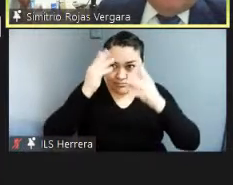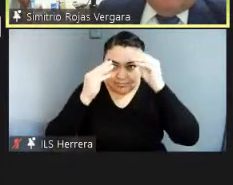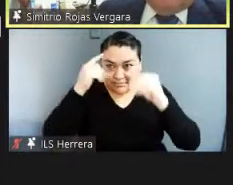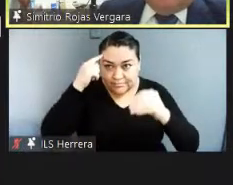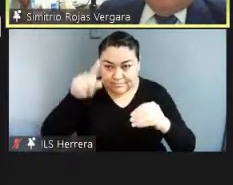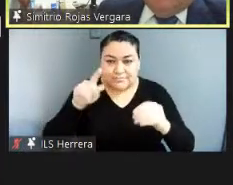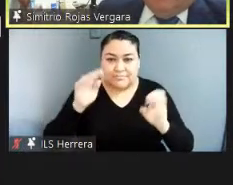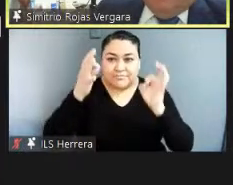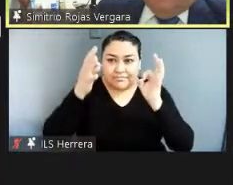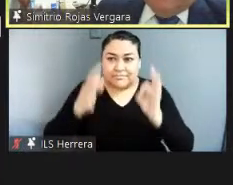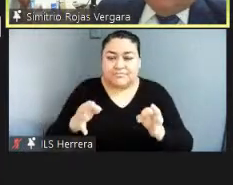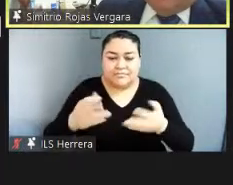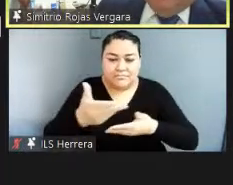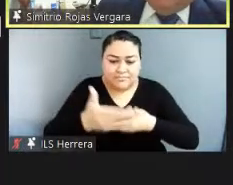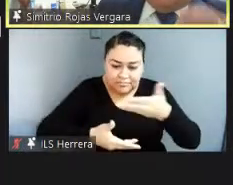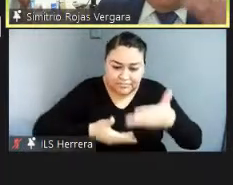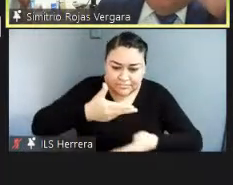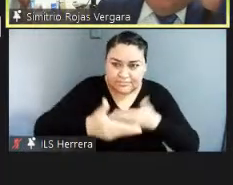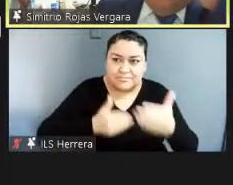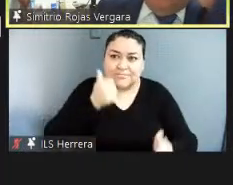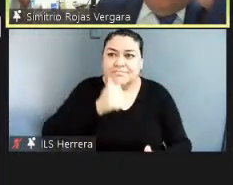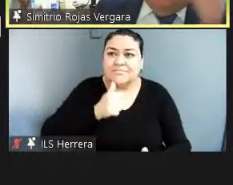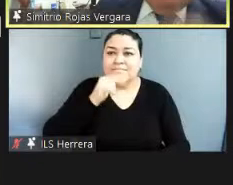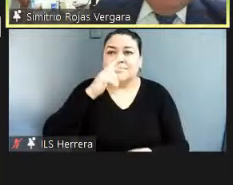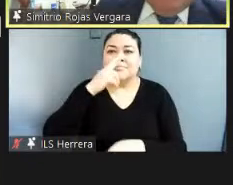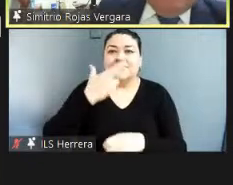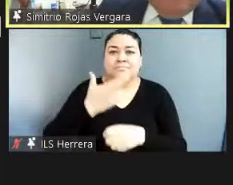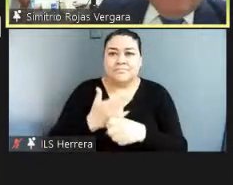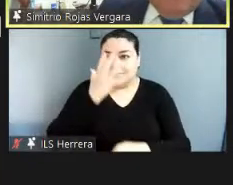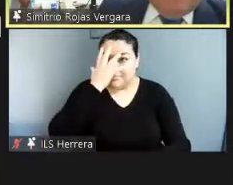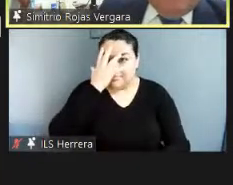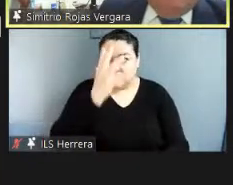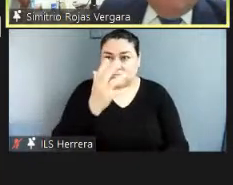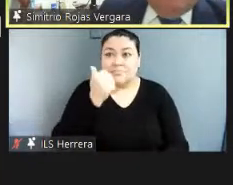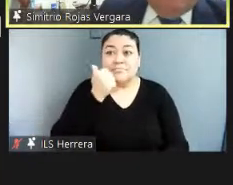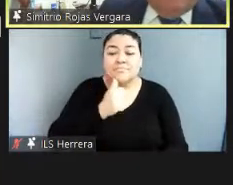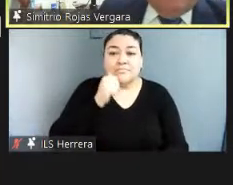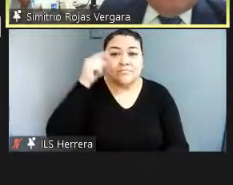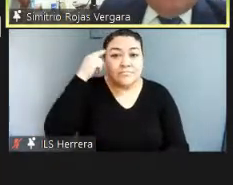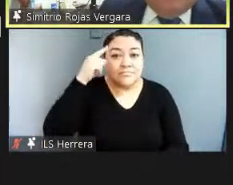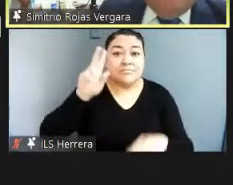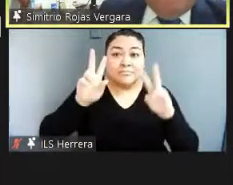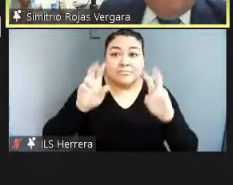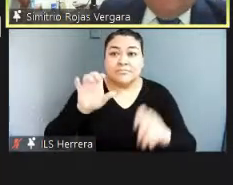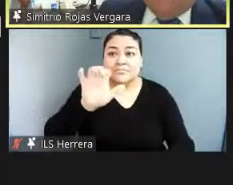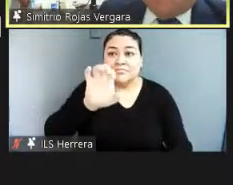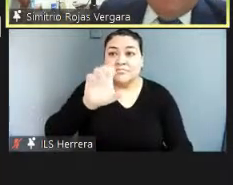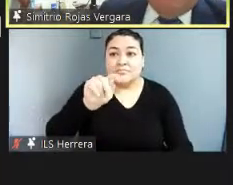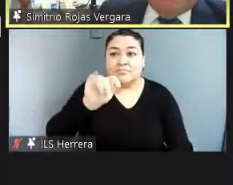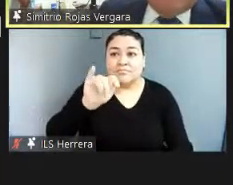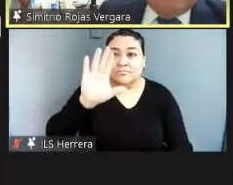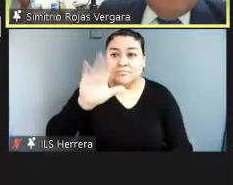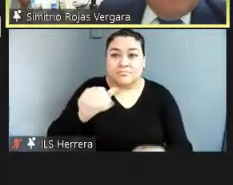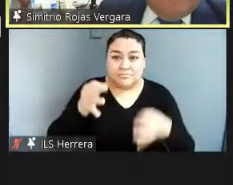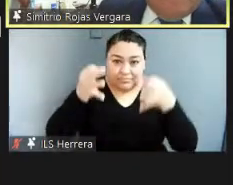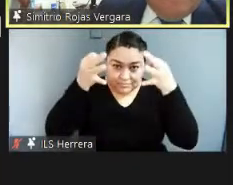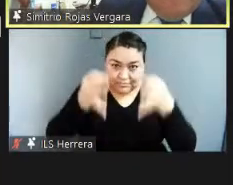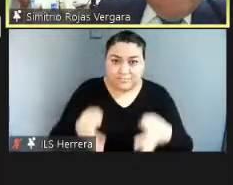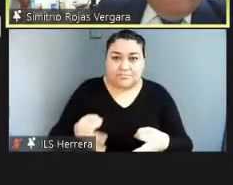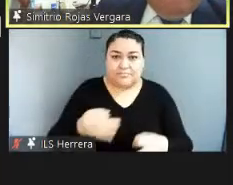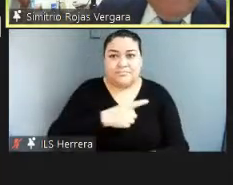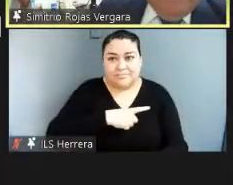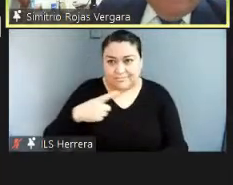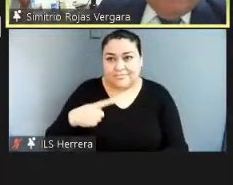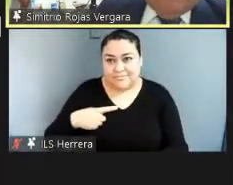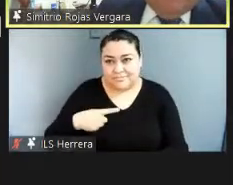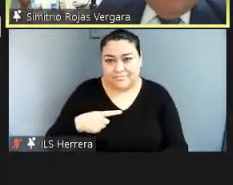have expertise and be service-oriented. They need to have a social responsibility that complies with